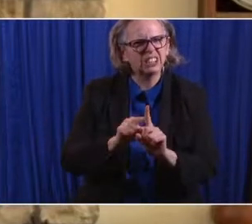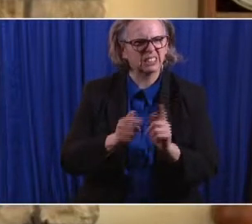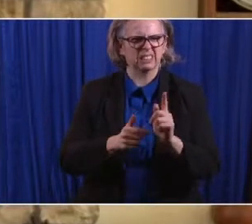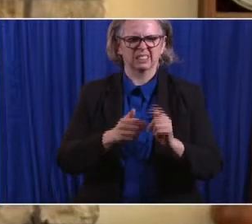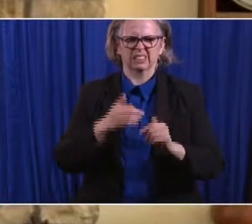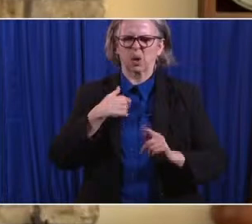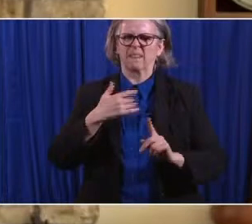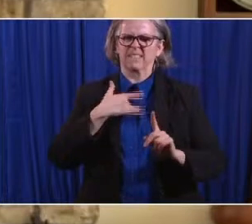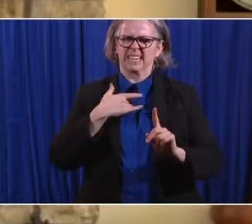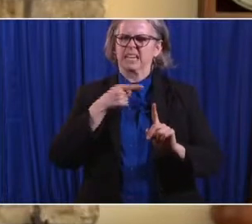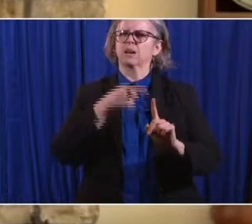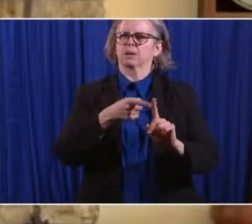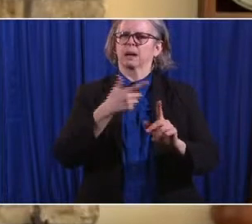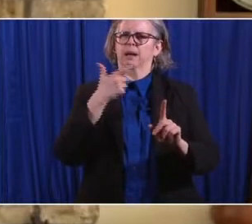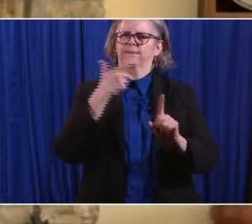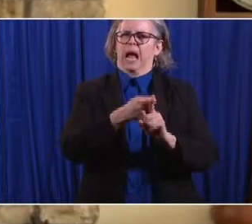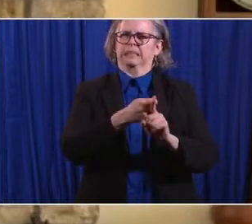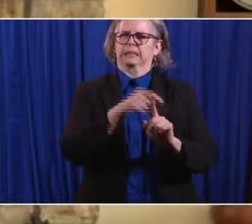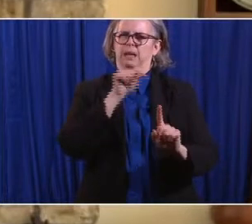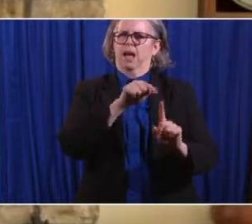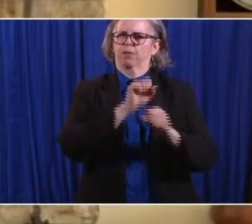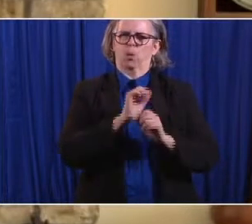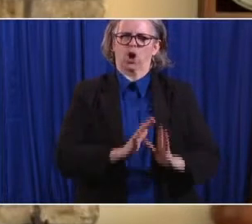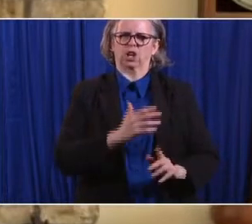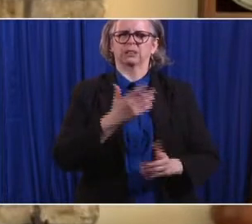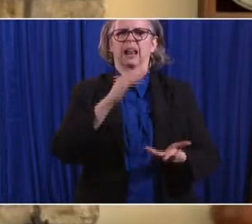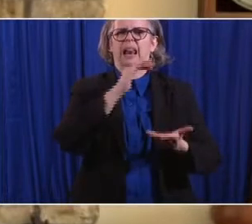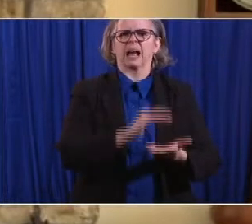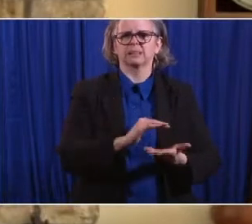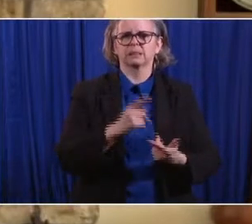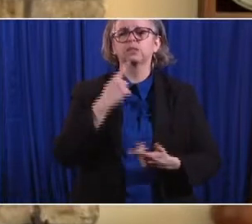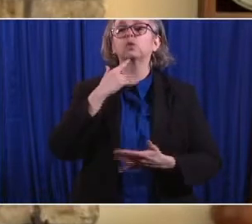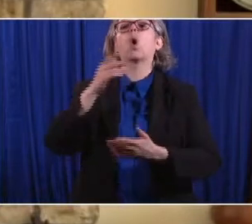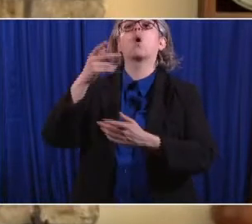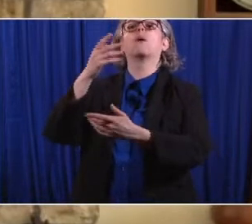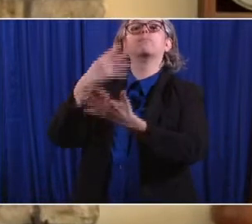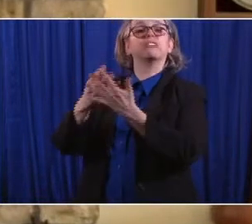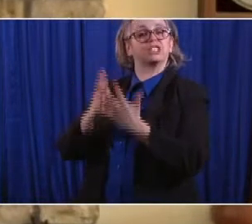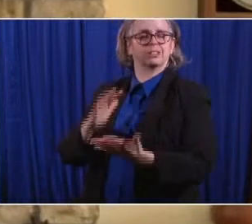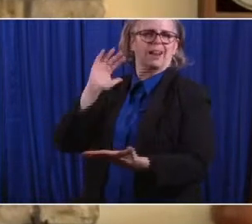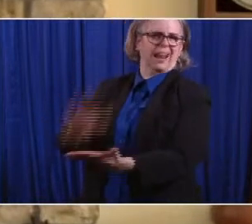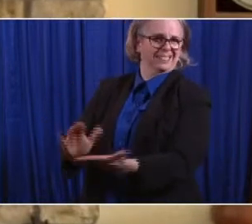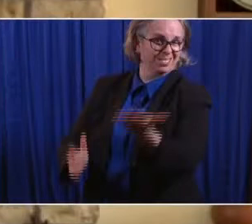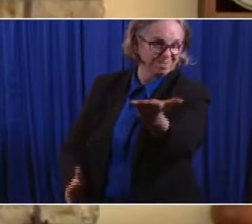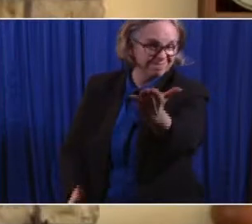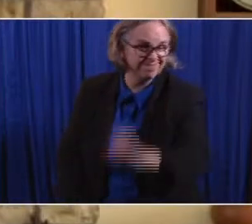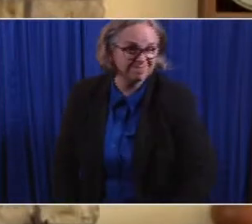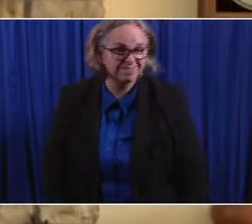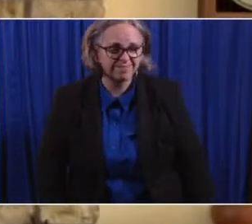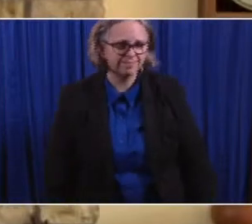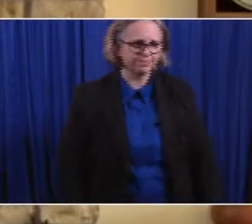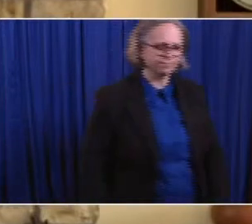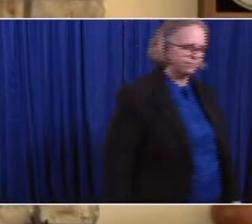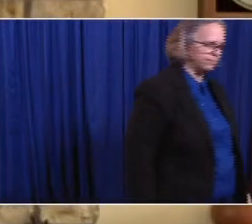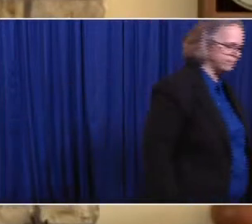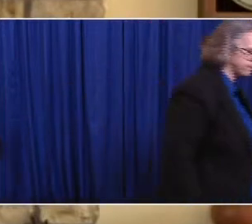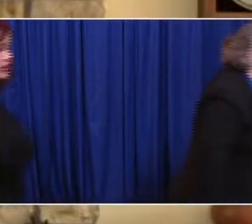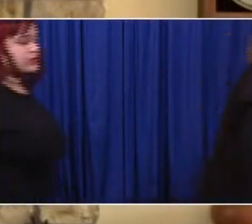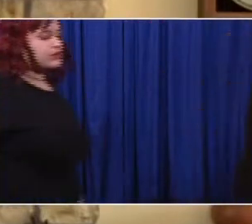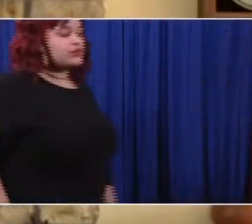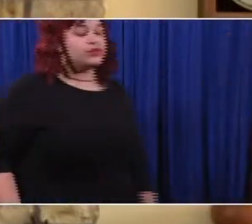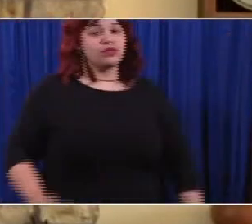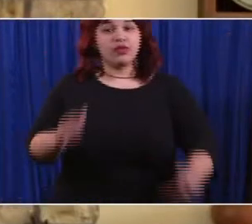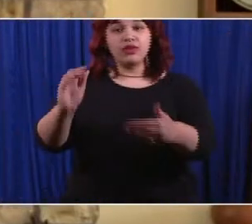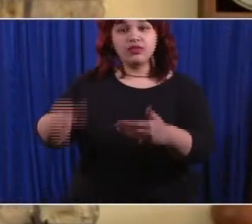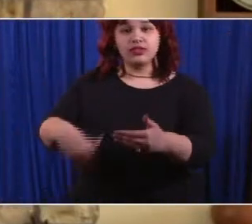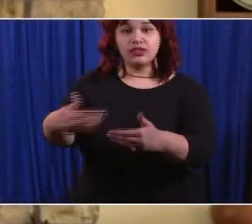prisoners themselves will get it. Next question is from Dan DeRose at WOIO in Cleveland. Good afternoon,